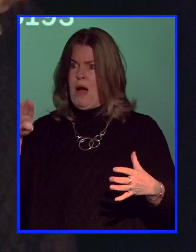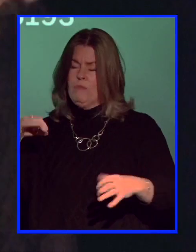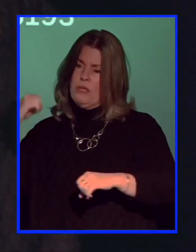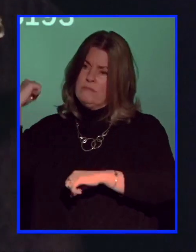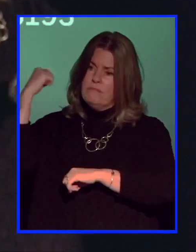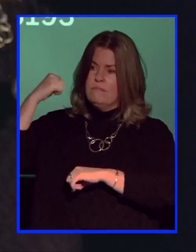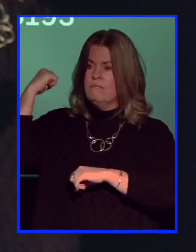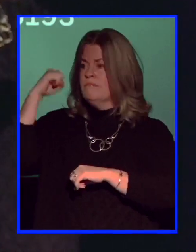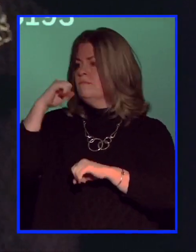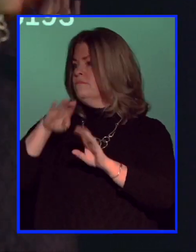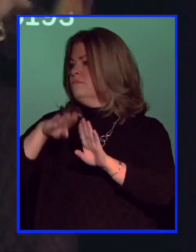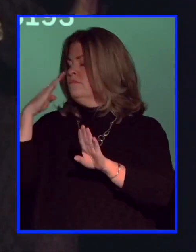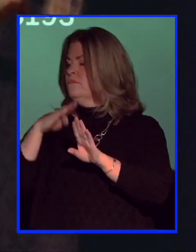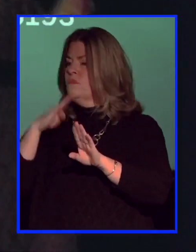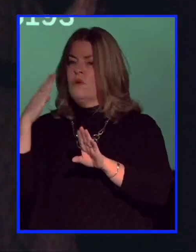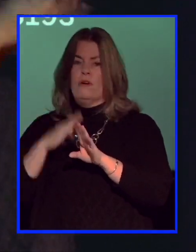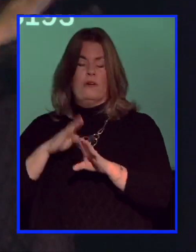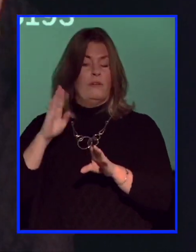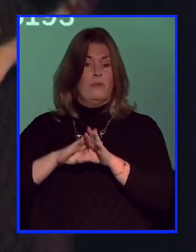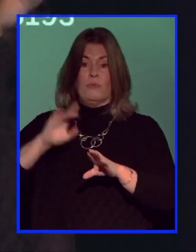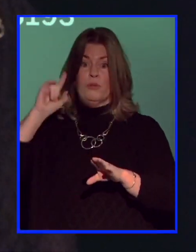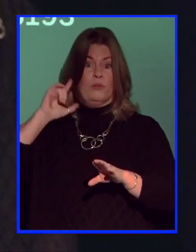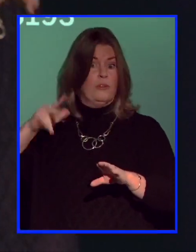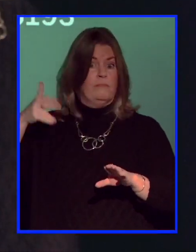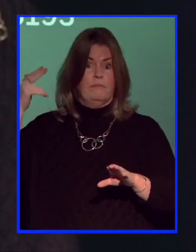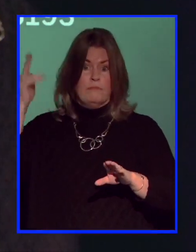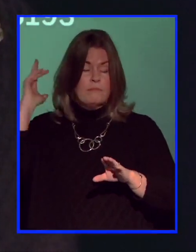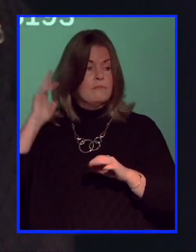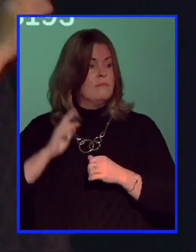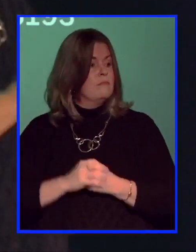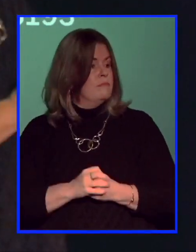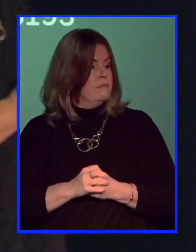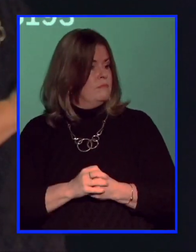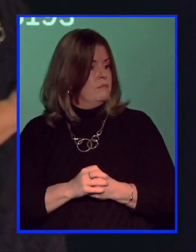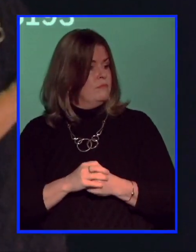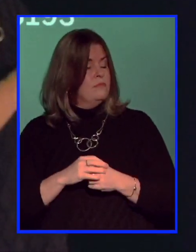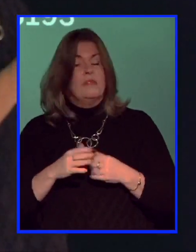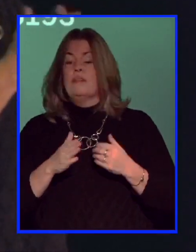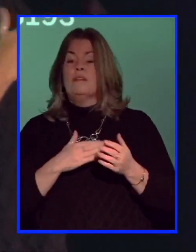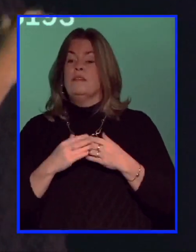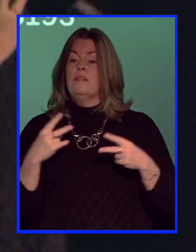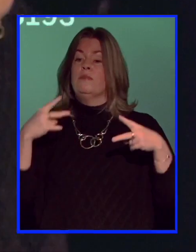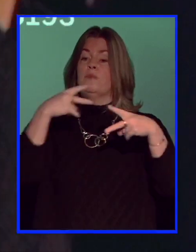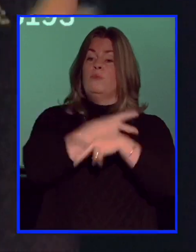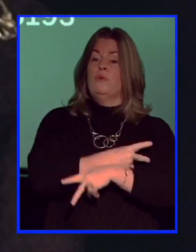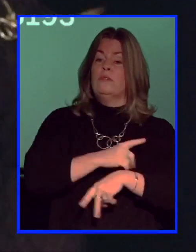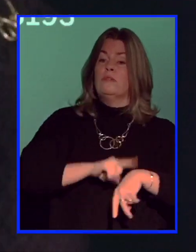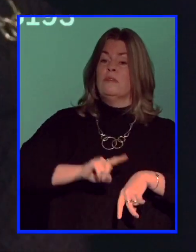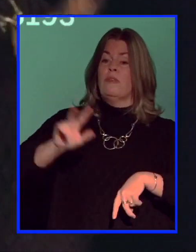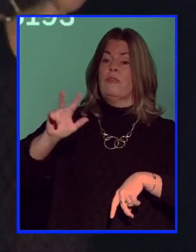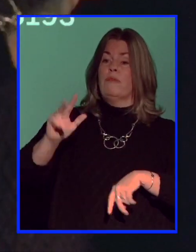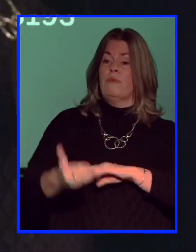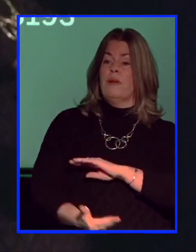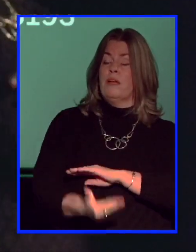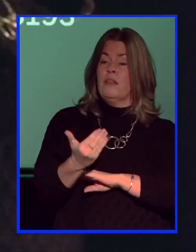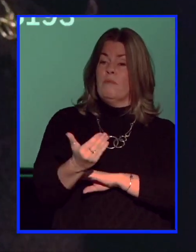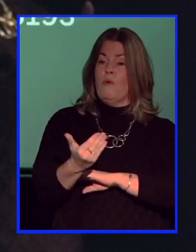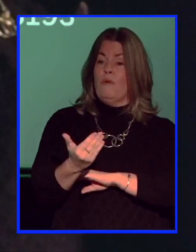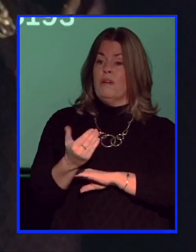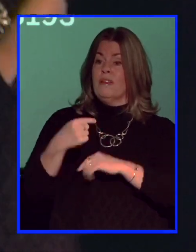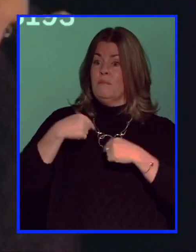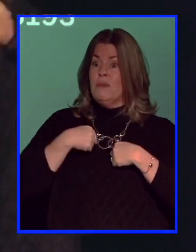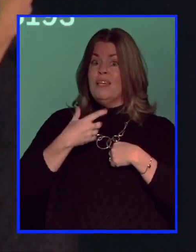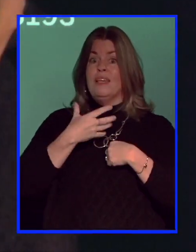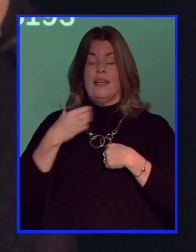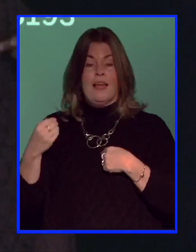down the door, and when the shot was fired, it was even worse at 3 in the morning when we came back and 147 of my colleagues